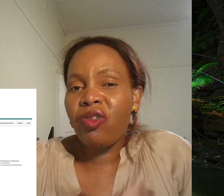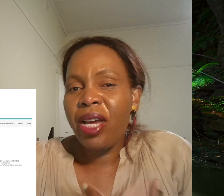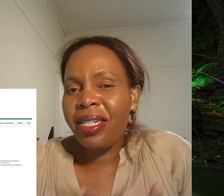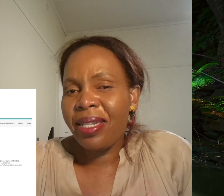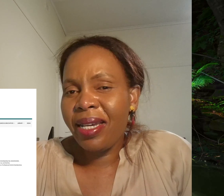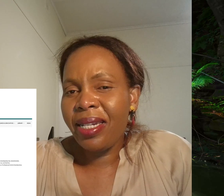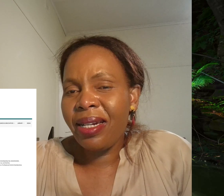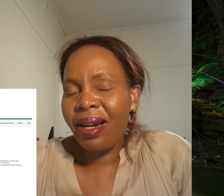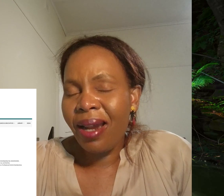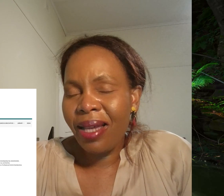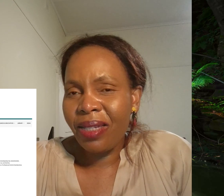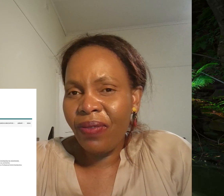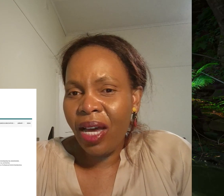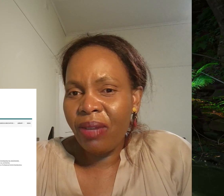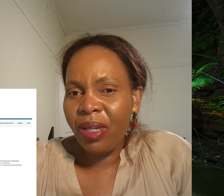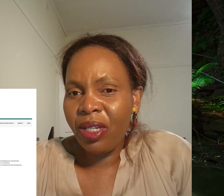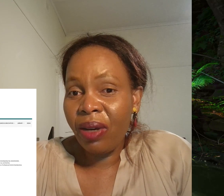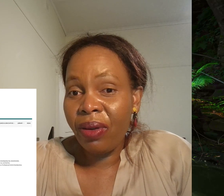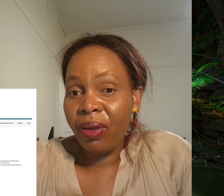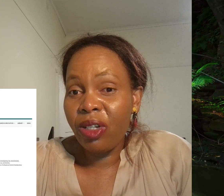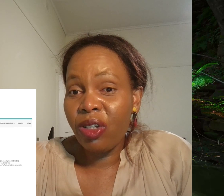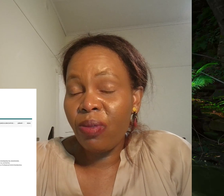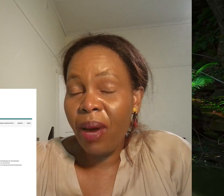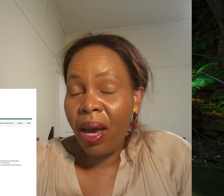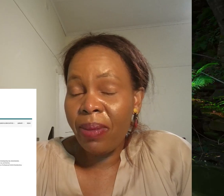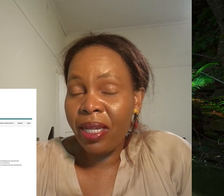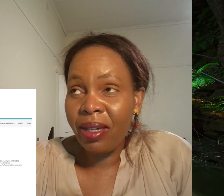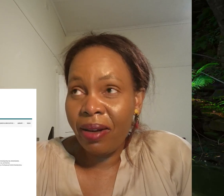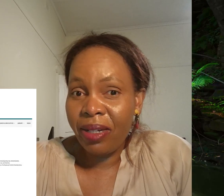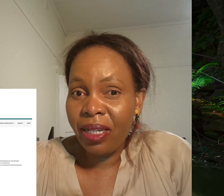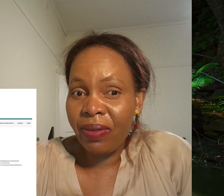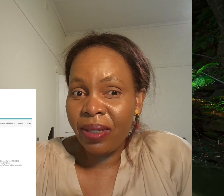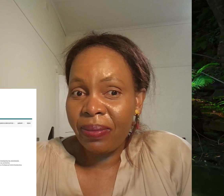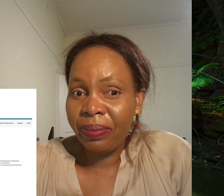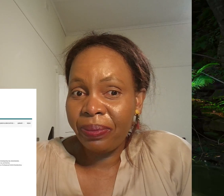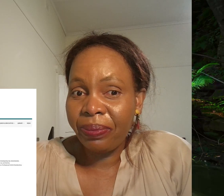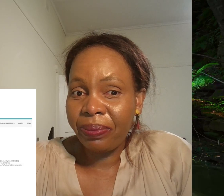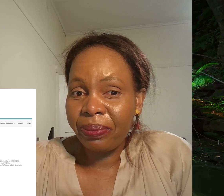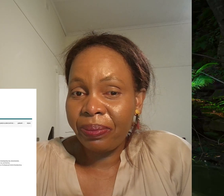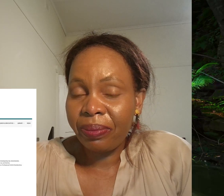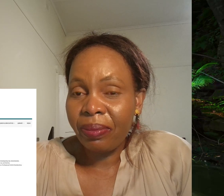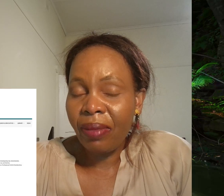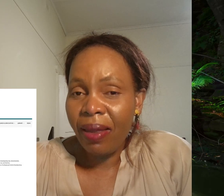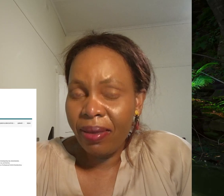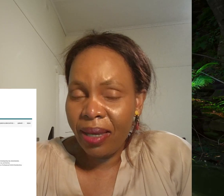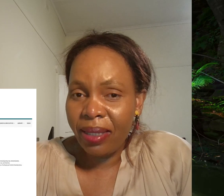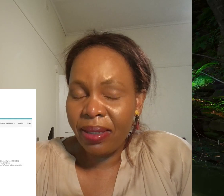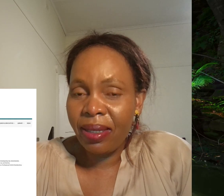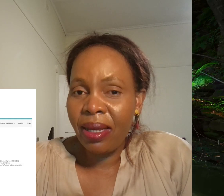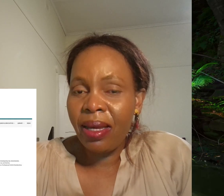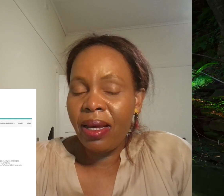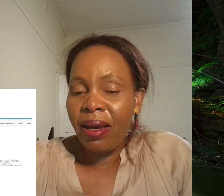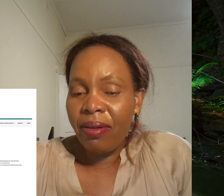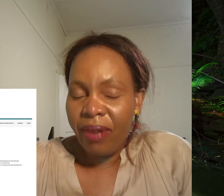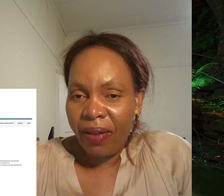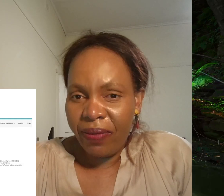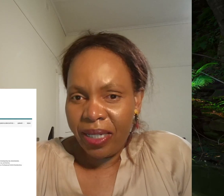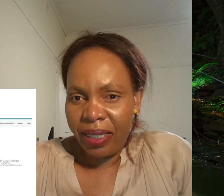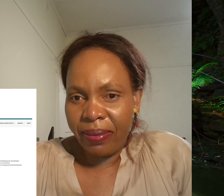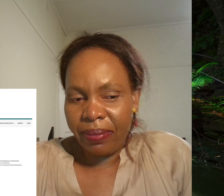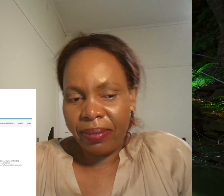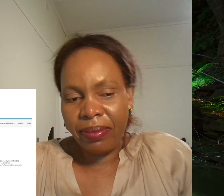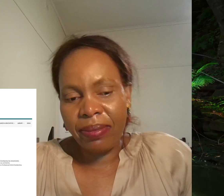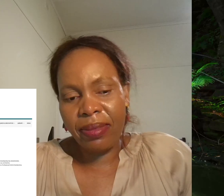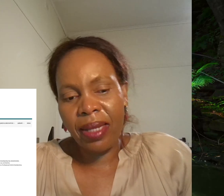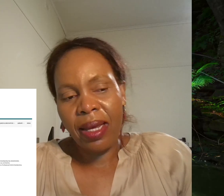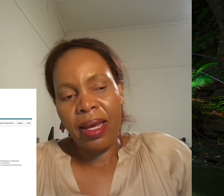can translate classified material into public narratives. this